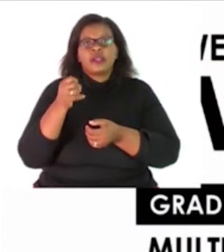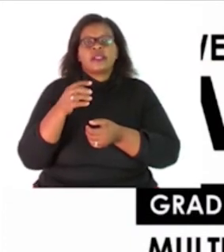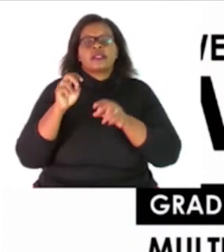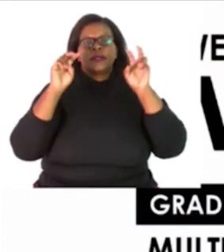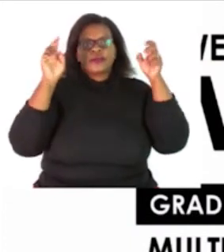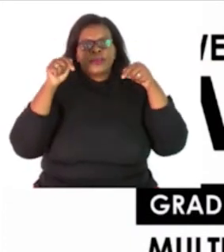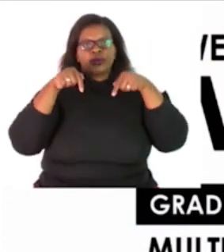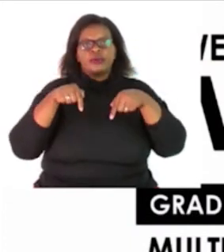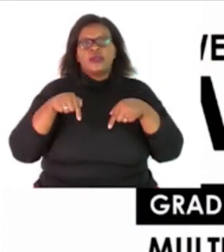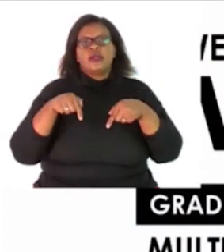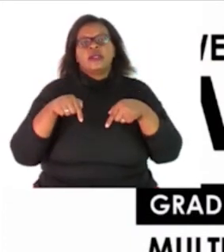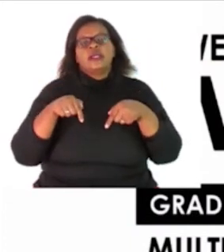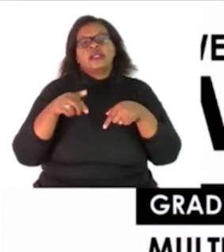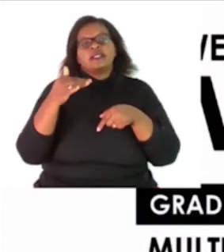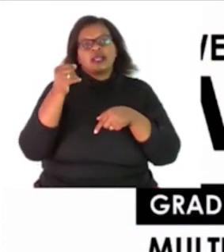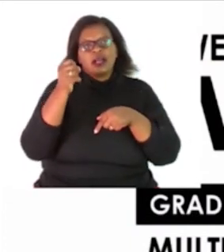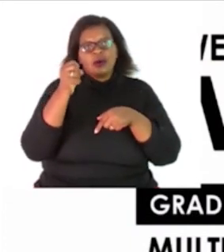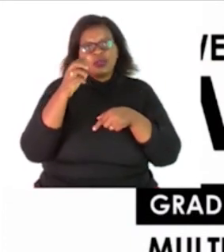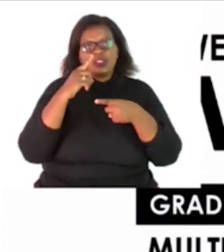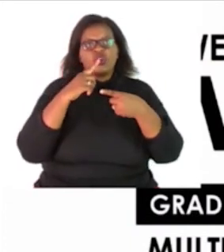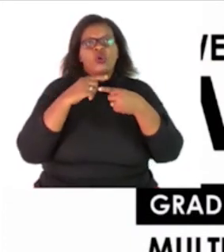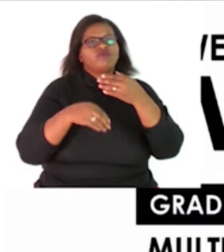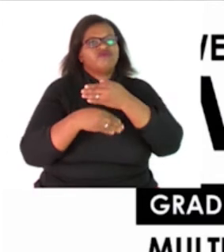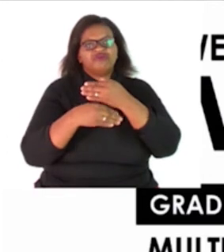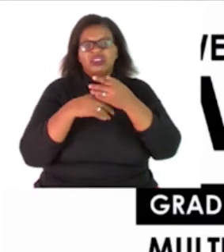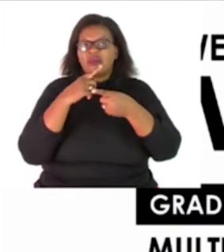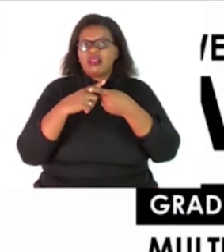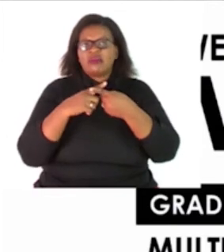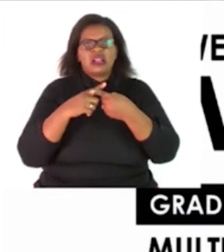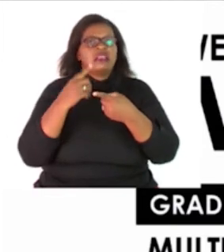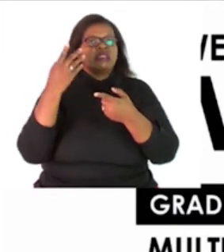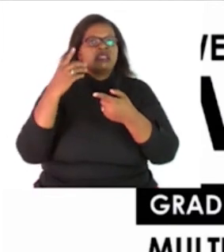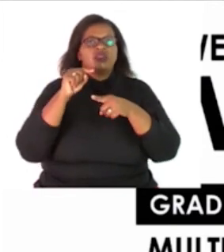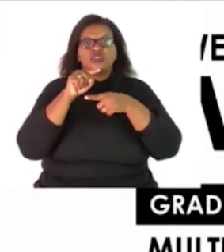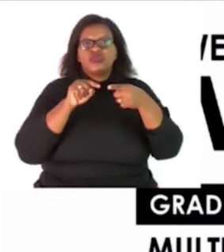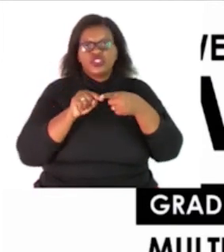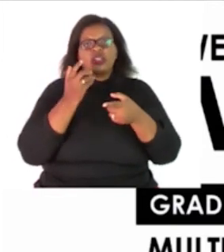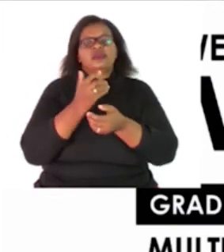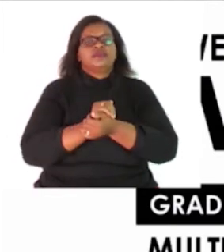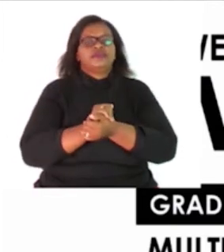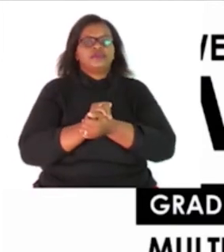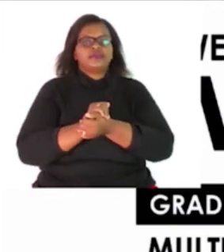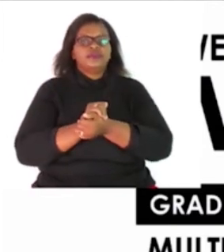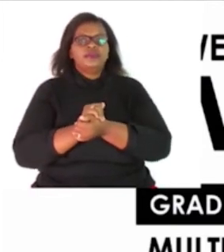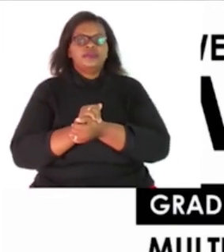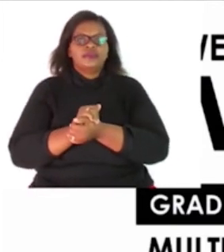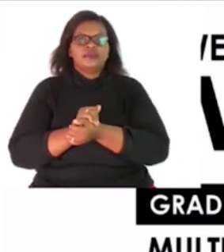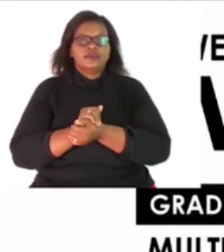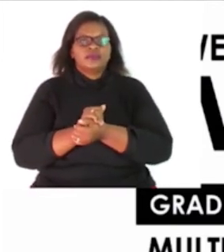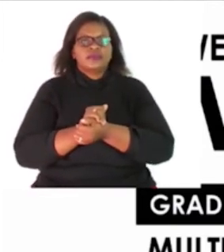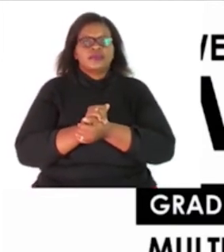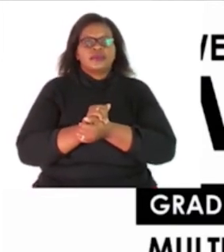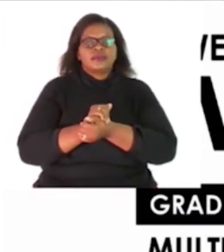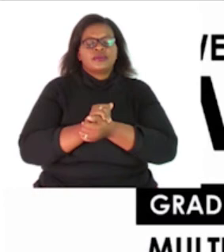for today is computation, which is multiplications and division. The